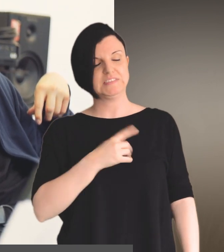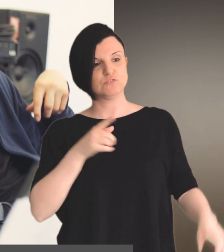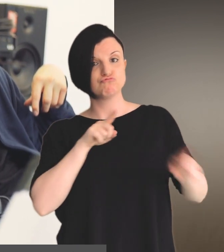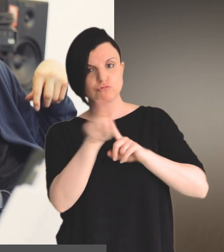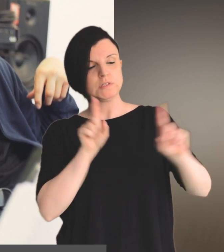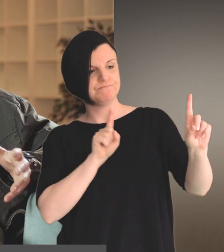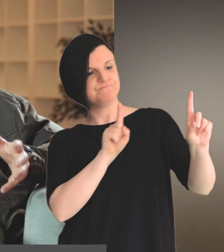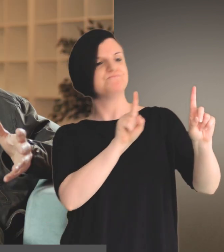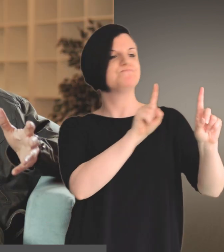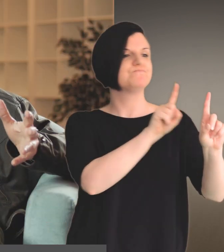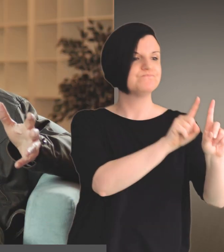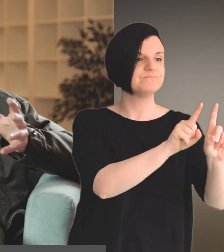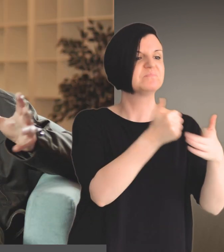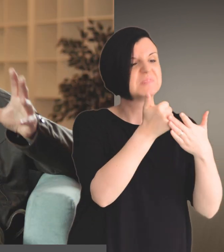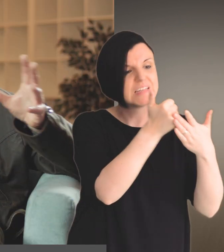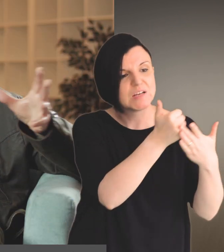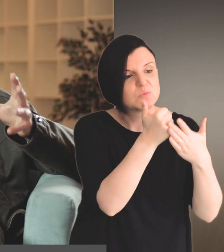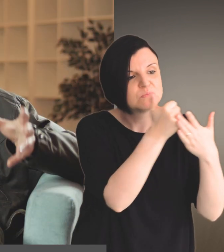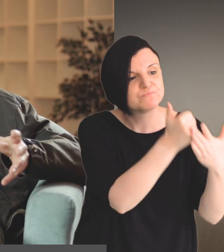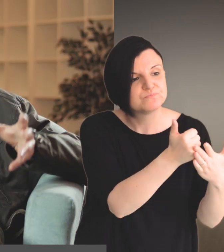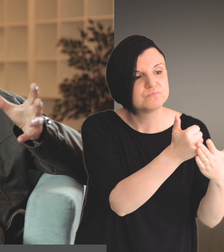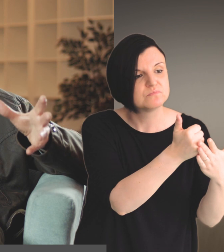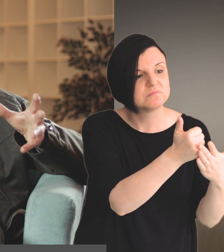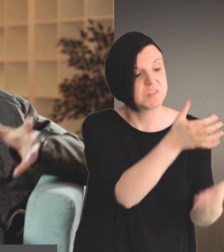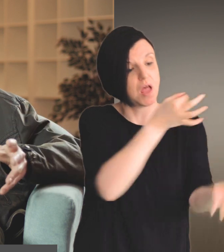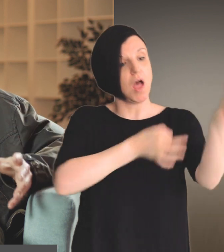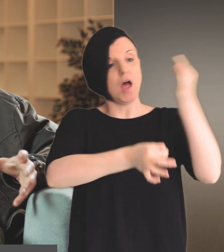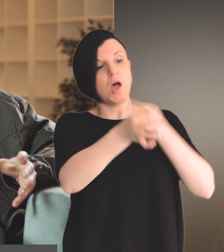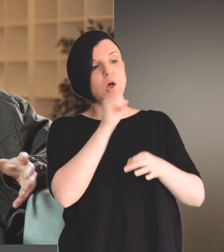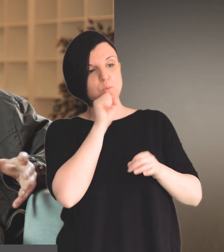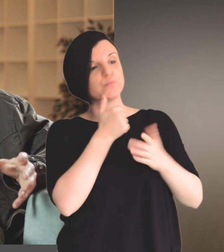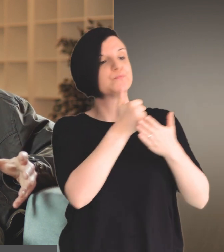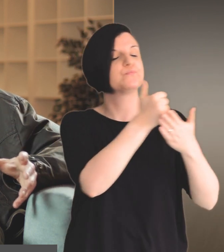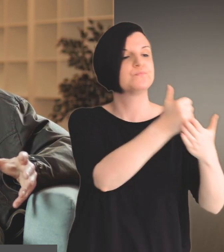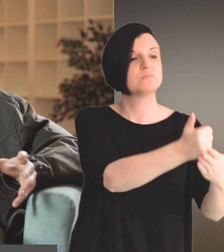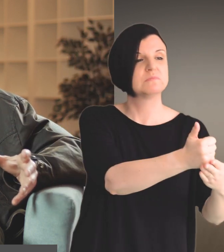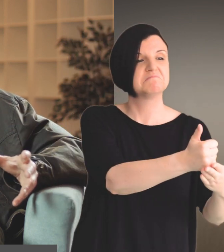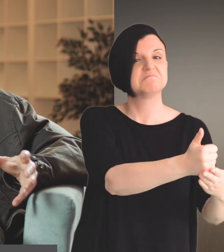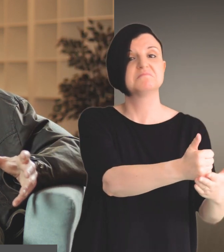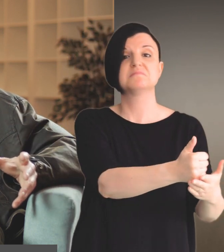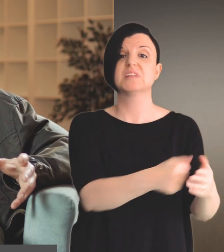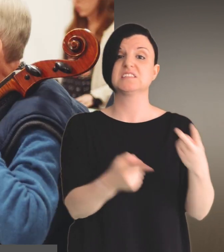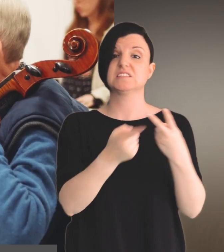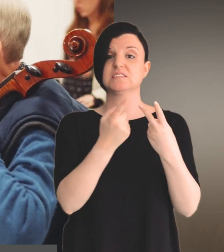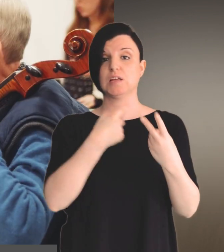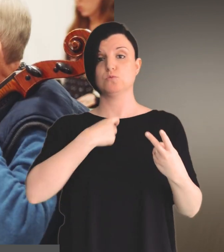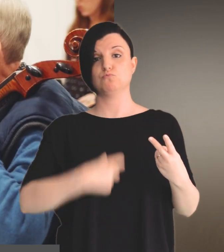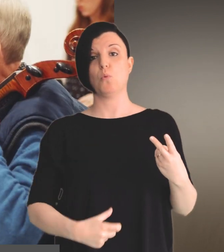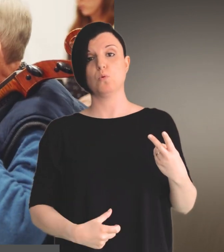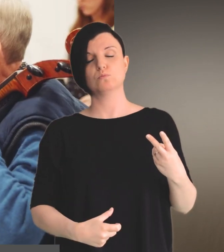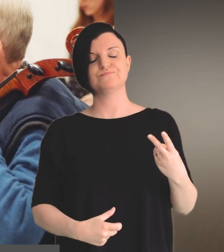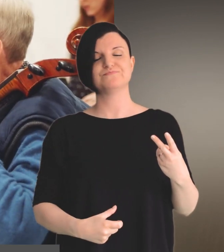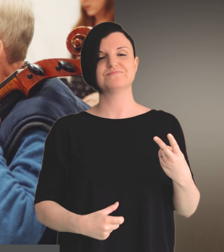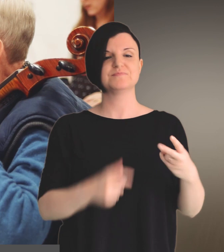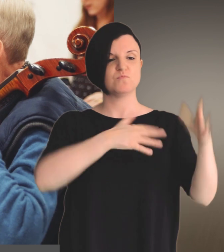mentor, and I tried to sort of be standing at his shoulder whenever I can to offer any advice. So